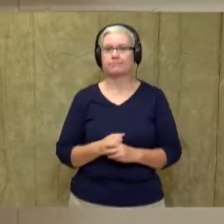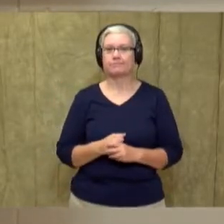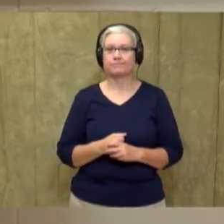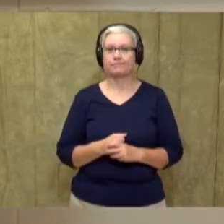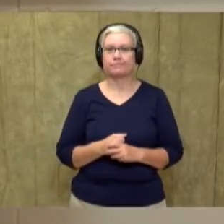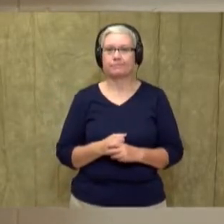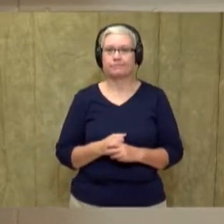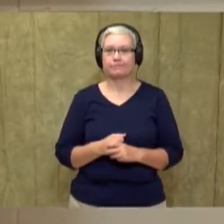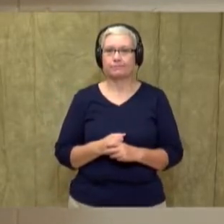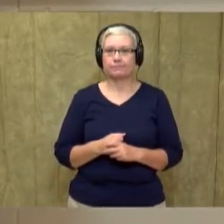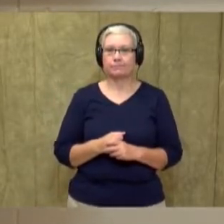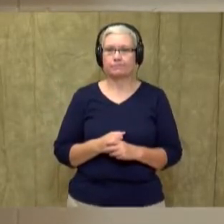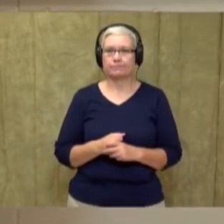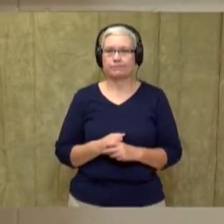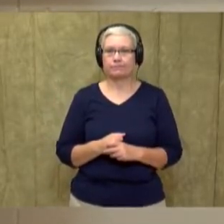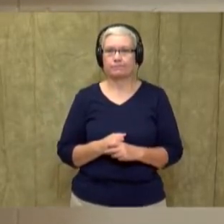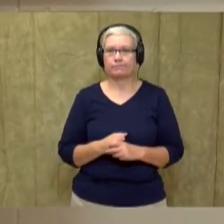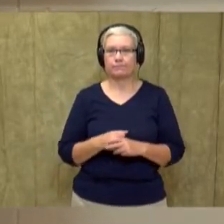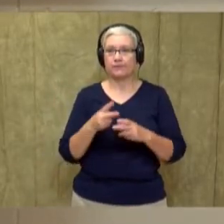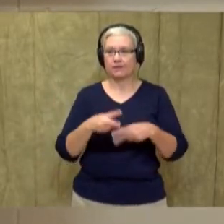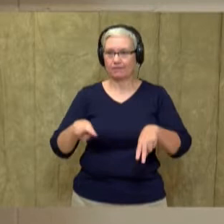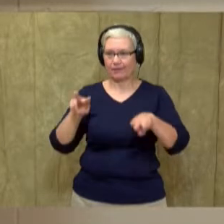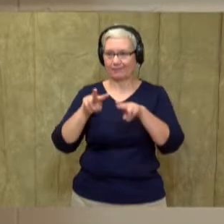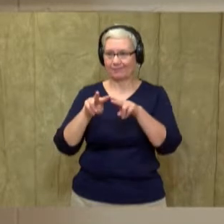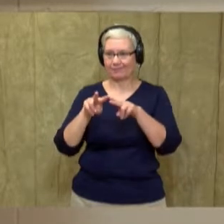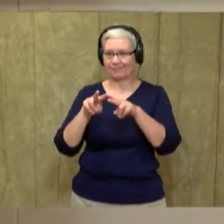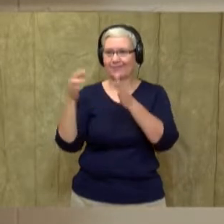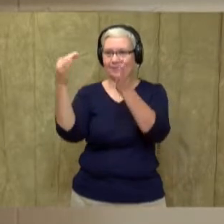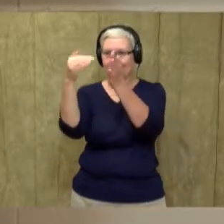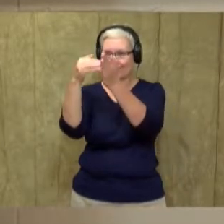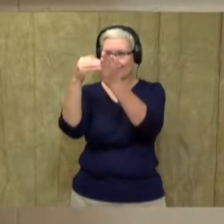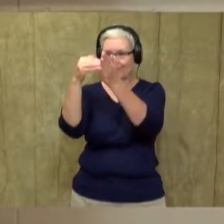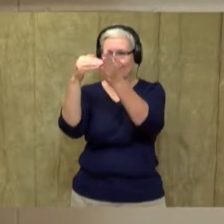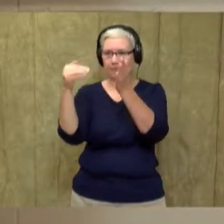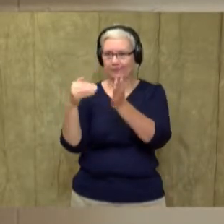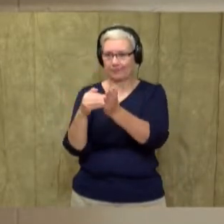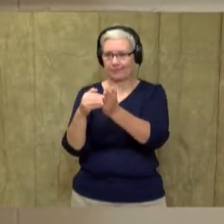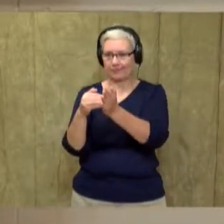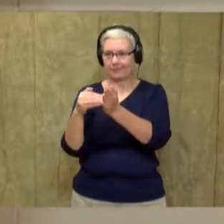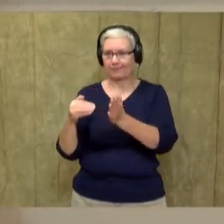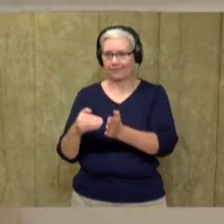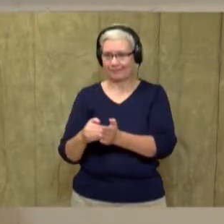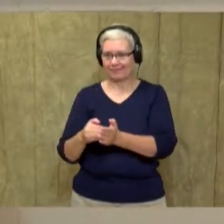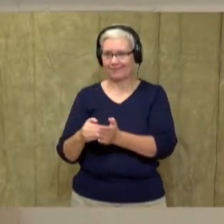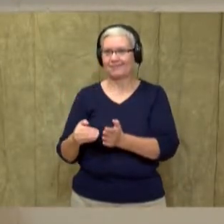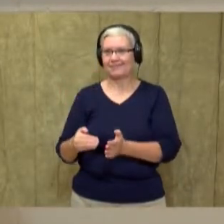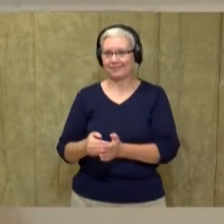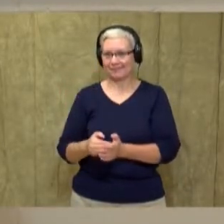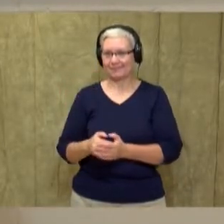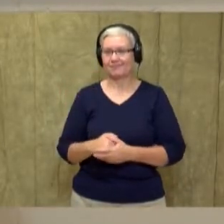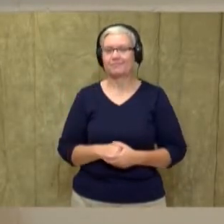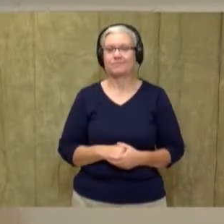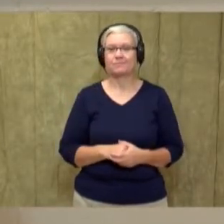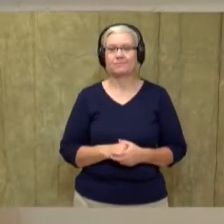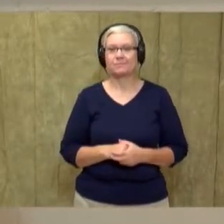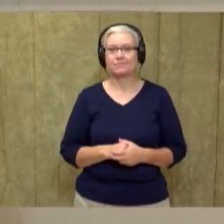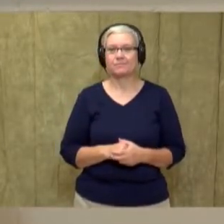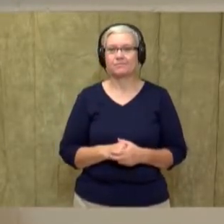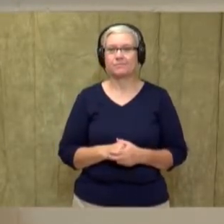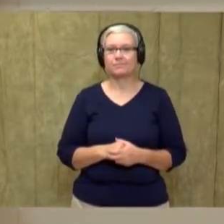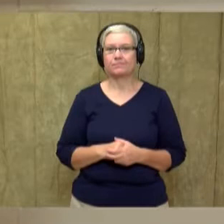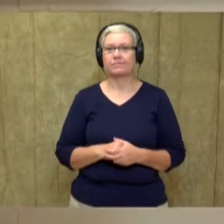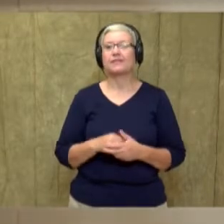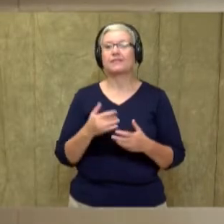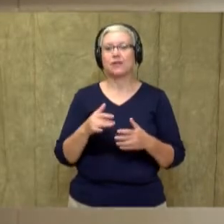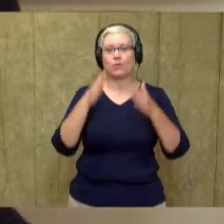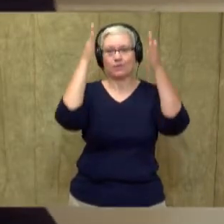We also see these values repeating themselves, the -2 and the 1. And so the symmetry is